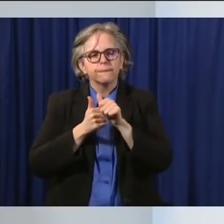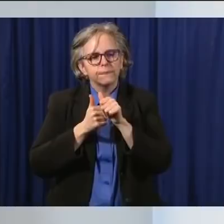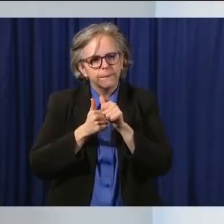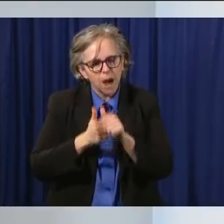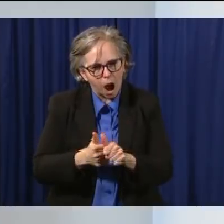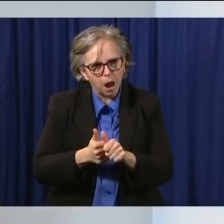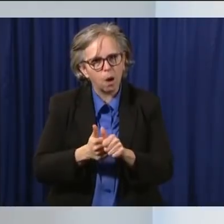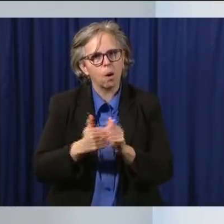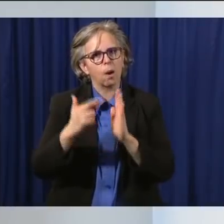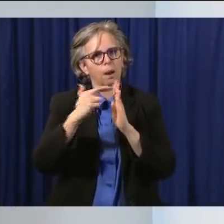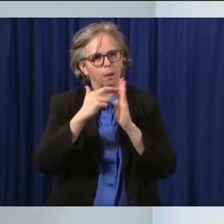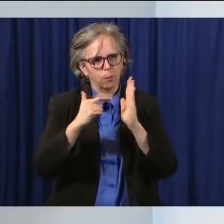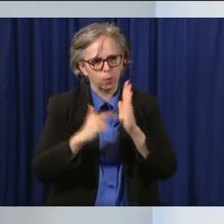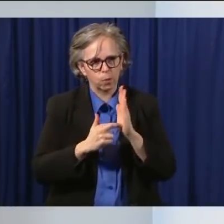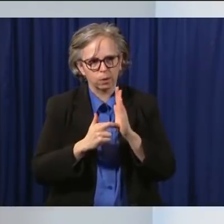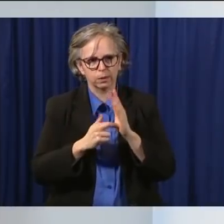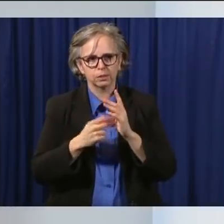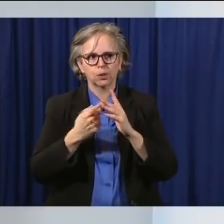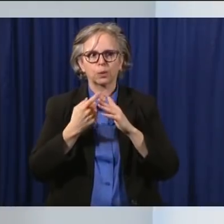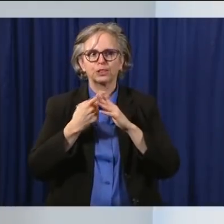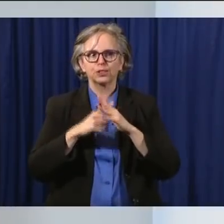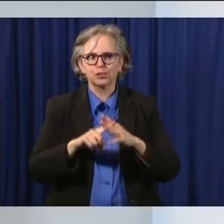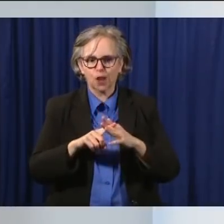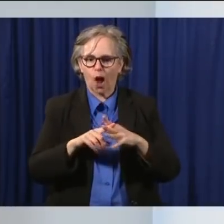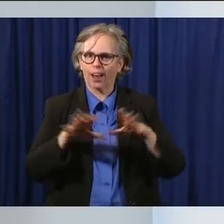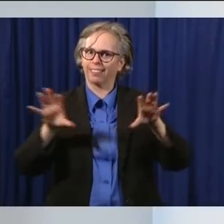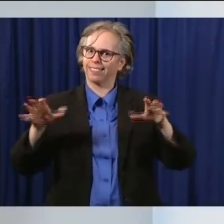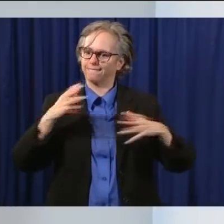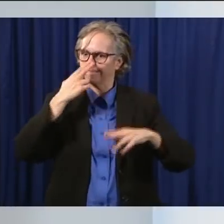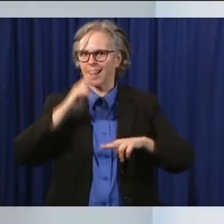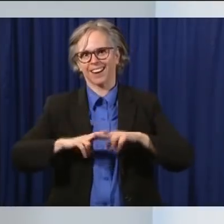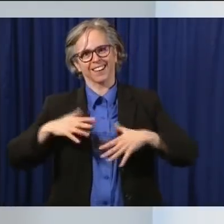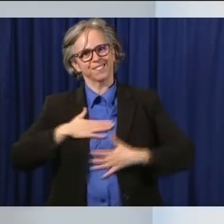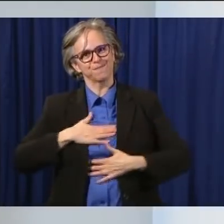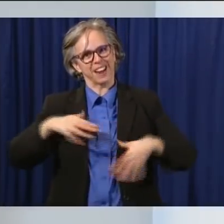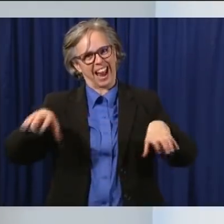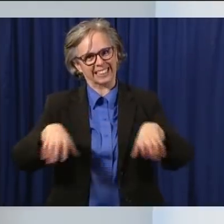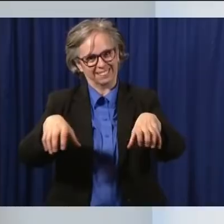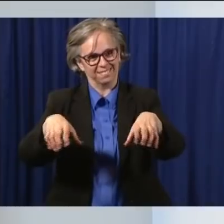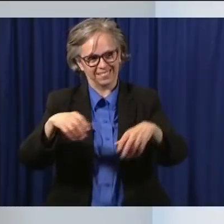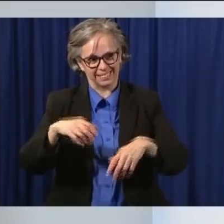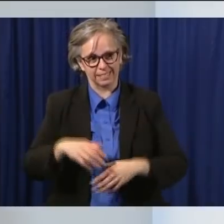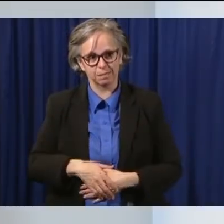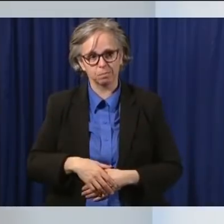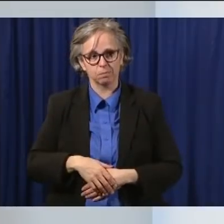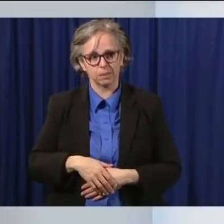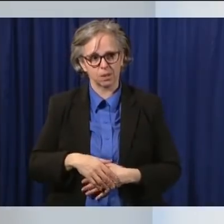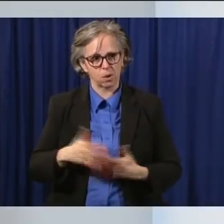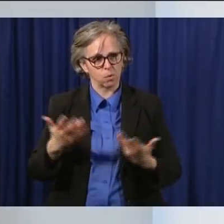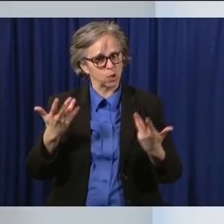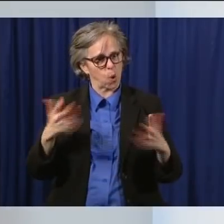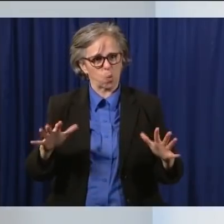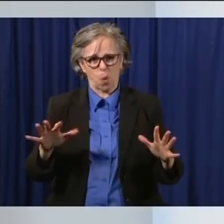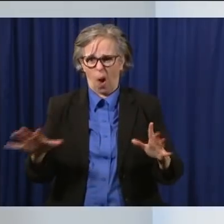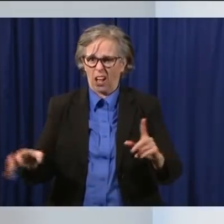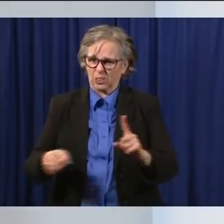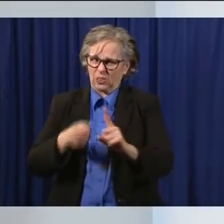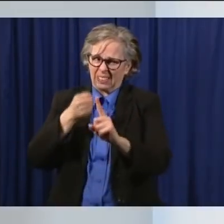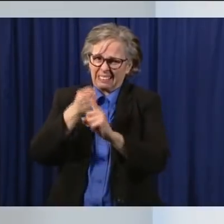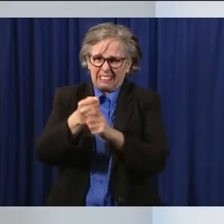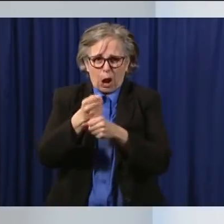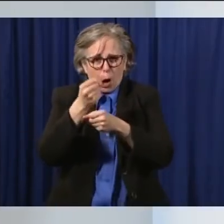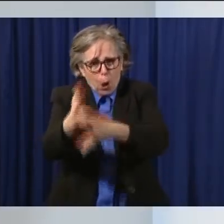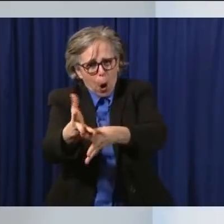love without negatively impacting the health of our loved ones. As we have said on numerous occasions